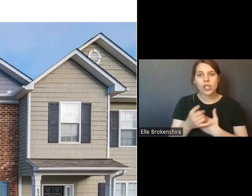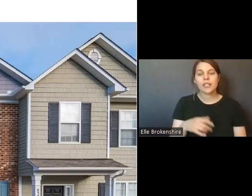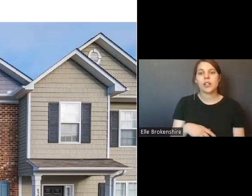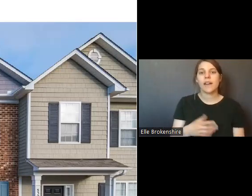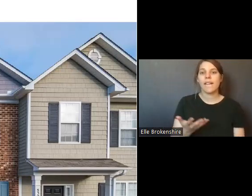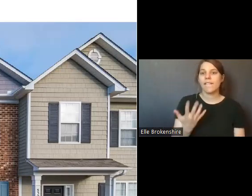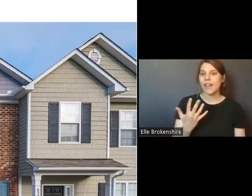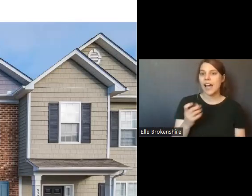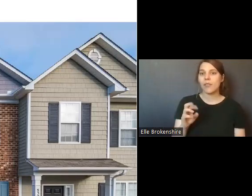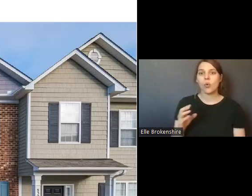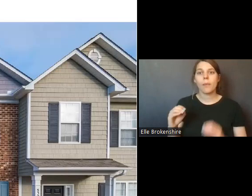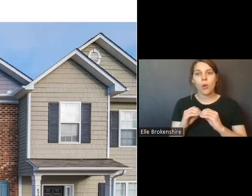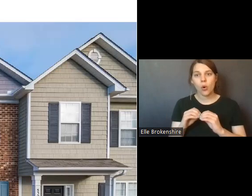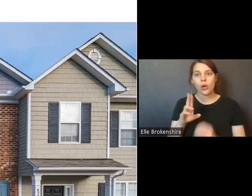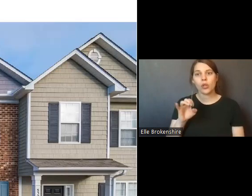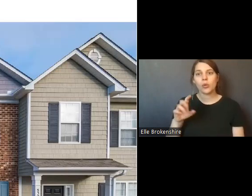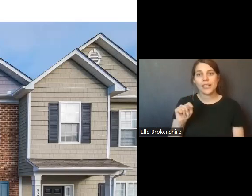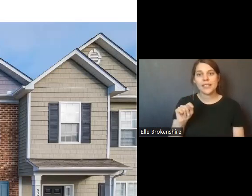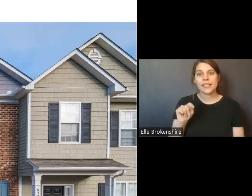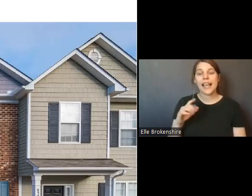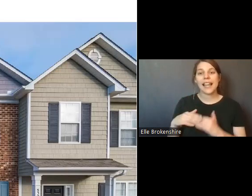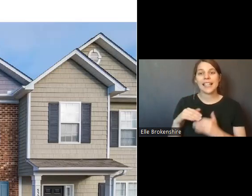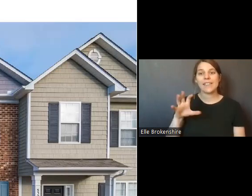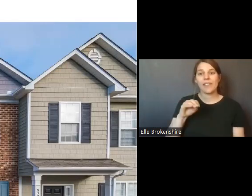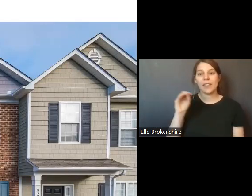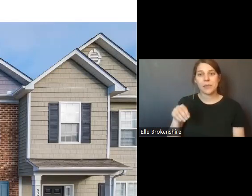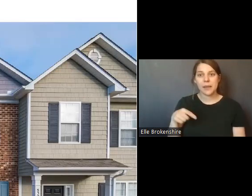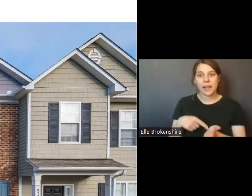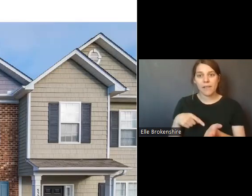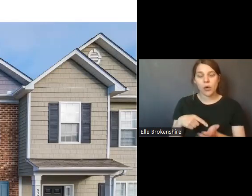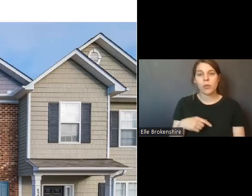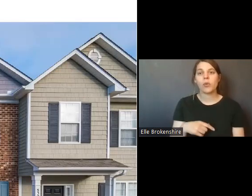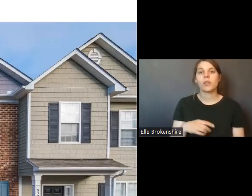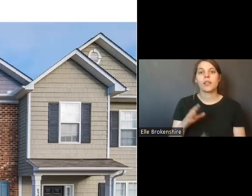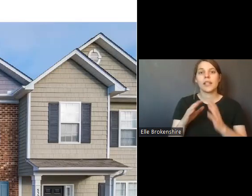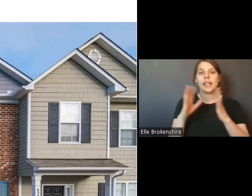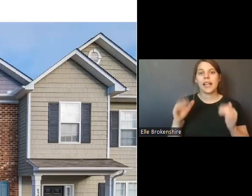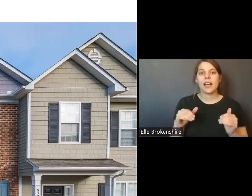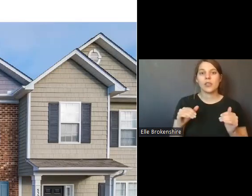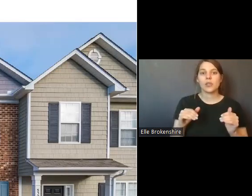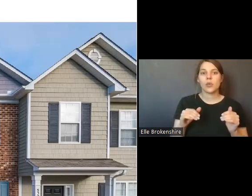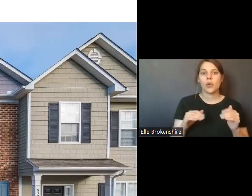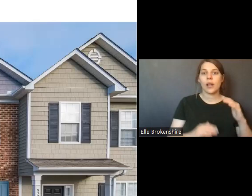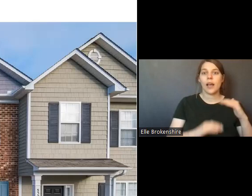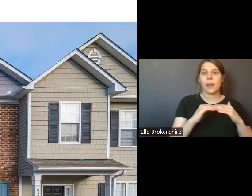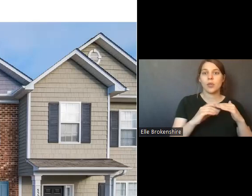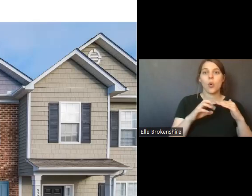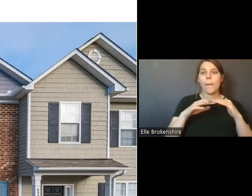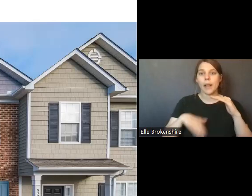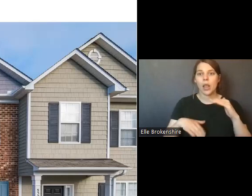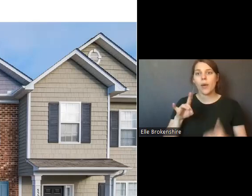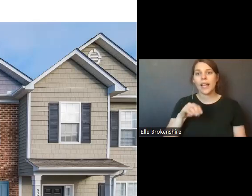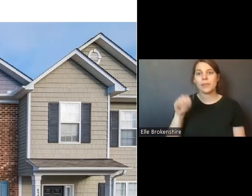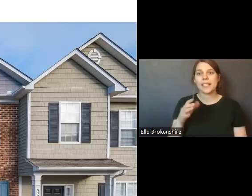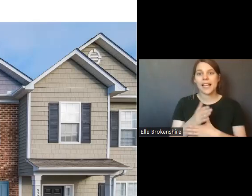with at least 50% of the units being affordable to households at or below 80% of the area median income, with a priority